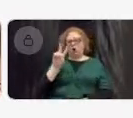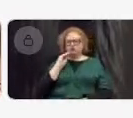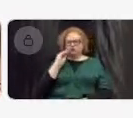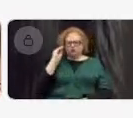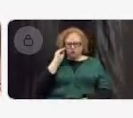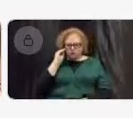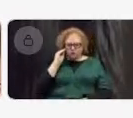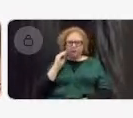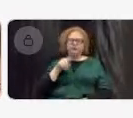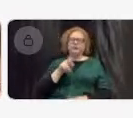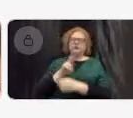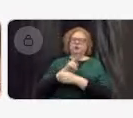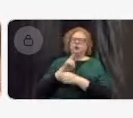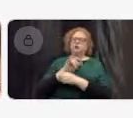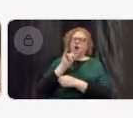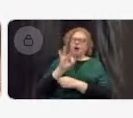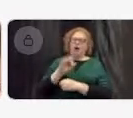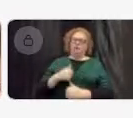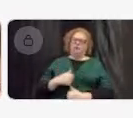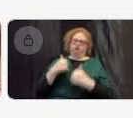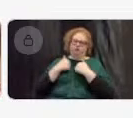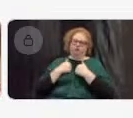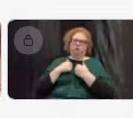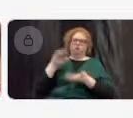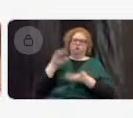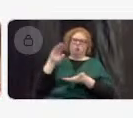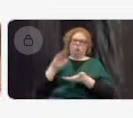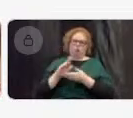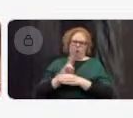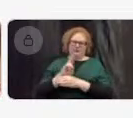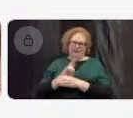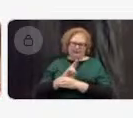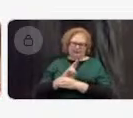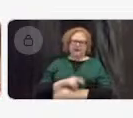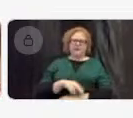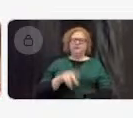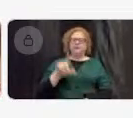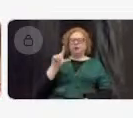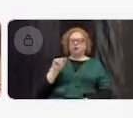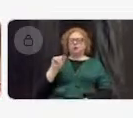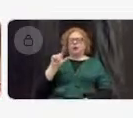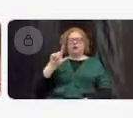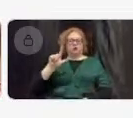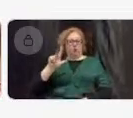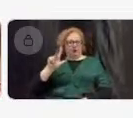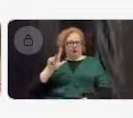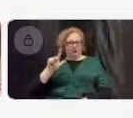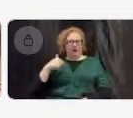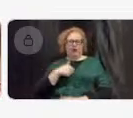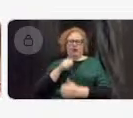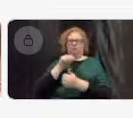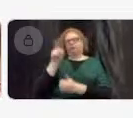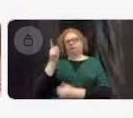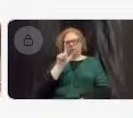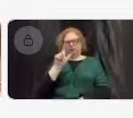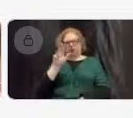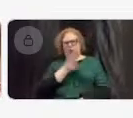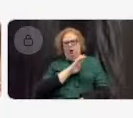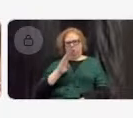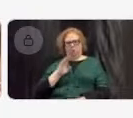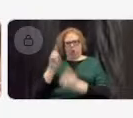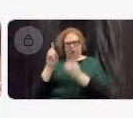residential low density. On June 20th, 2023, the City Board of Directors passed an ordinance regulating short-term rentals within the City